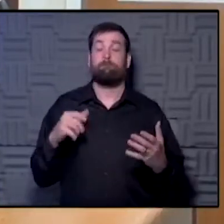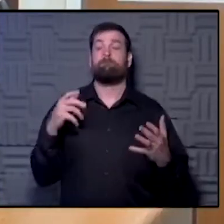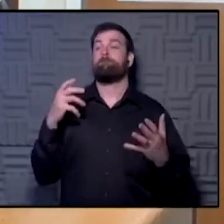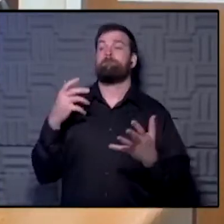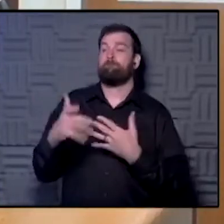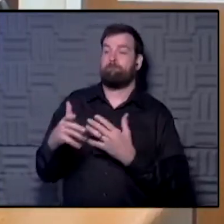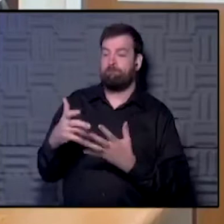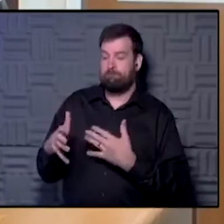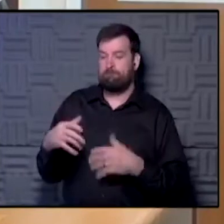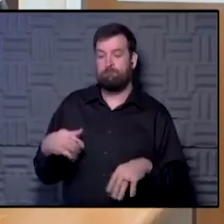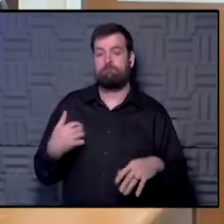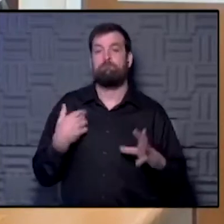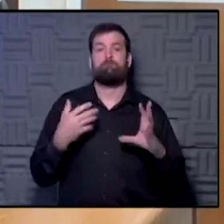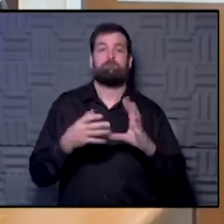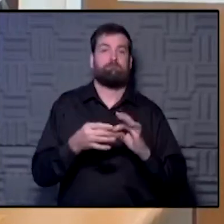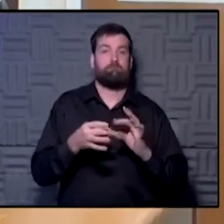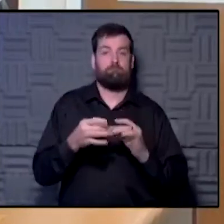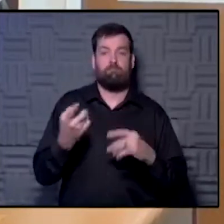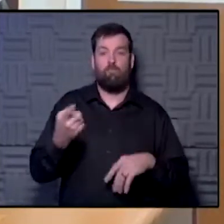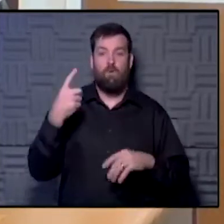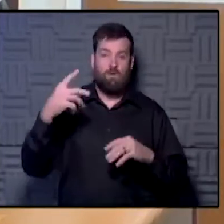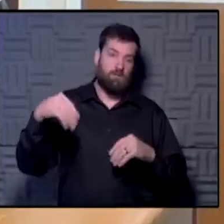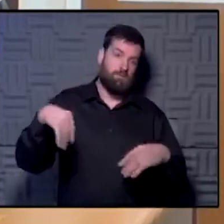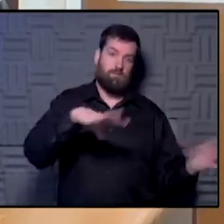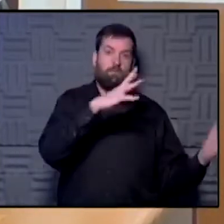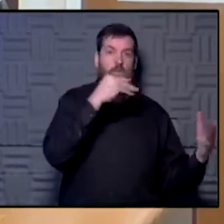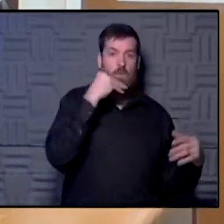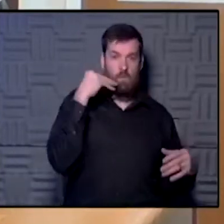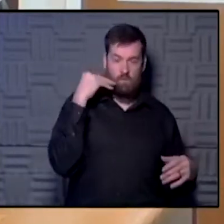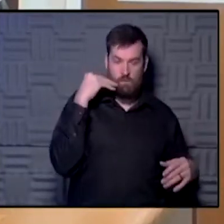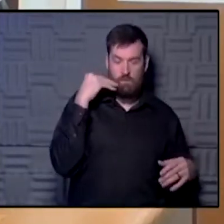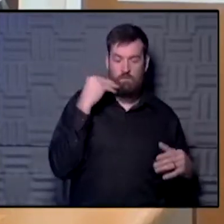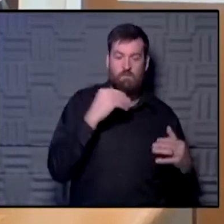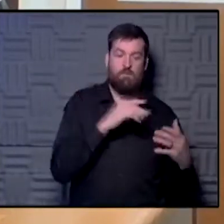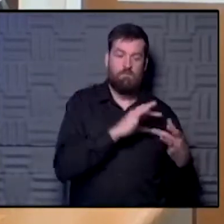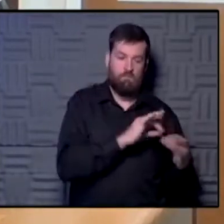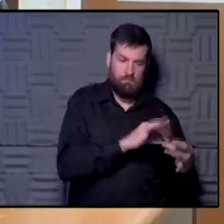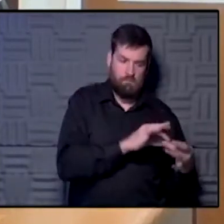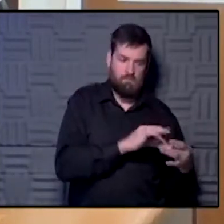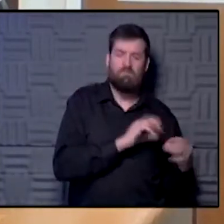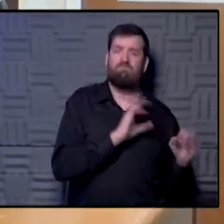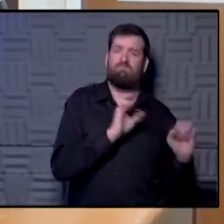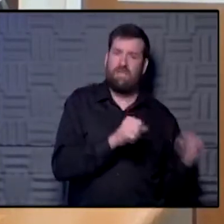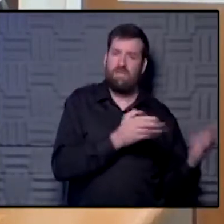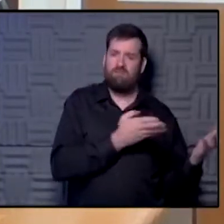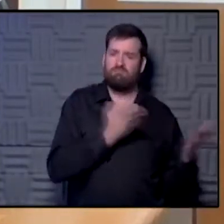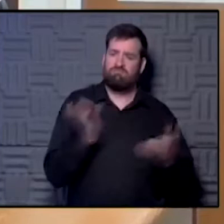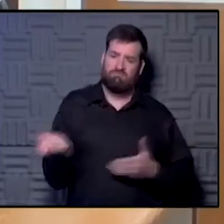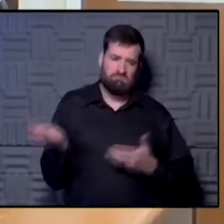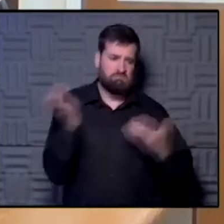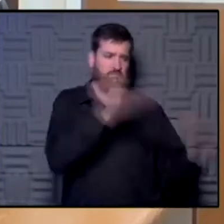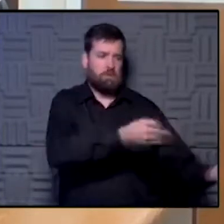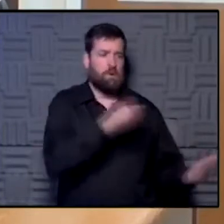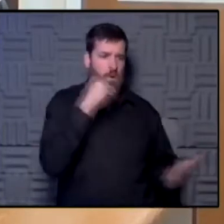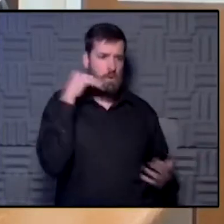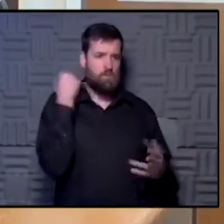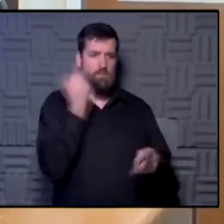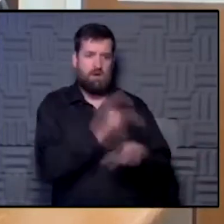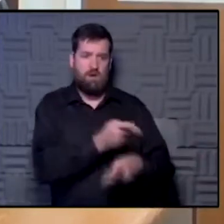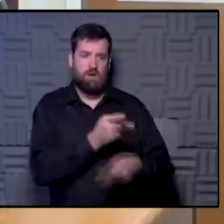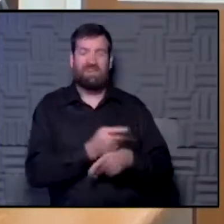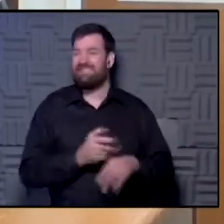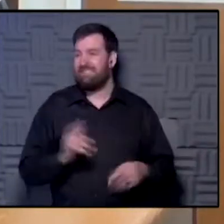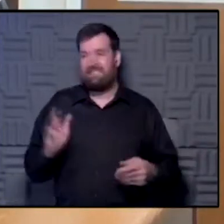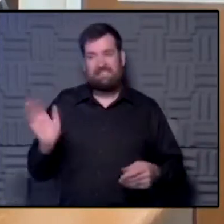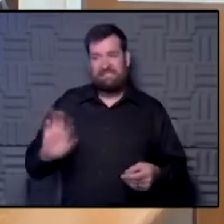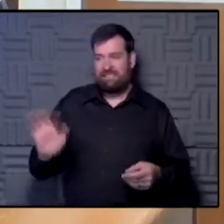I will just say that one went home and said, you know, I can bring the other one home and care for them. We said, oh, it's